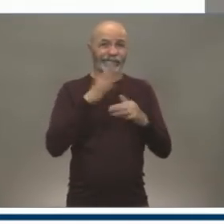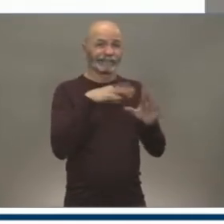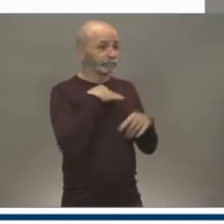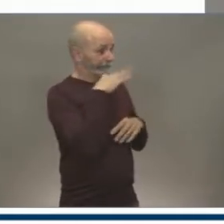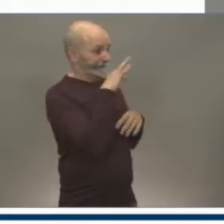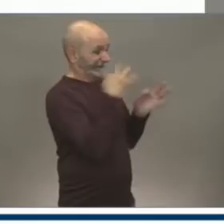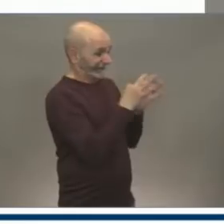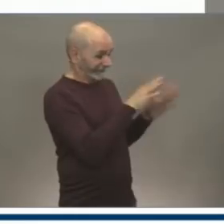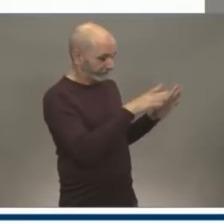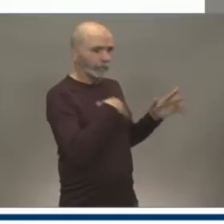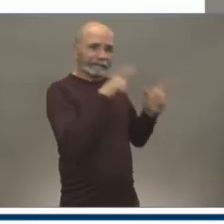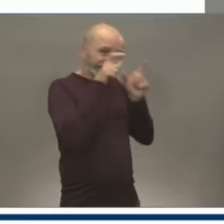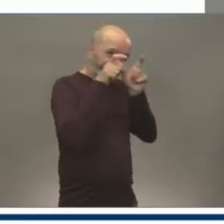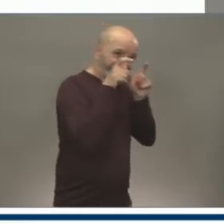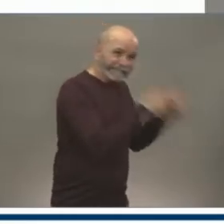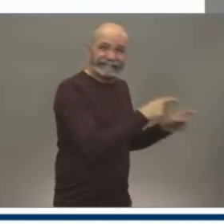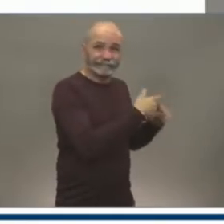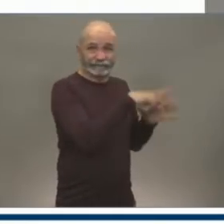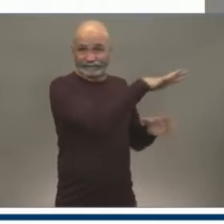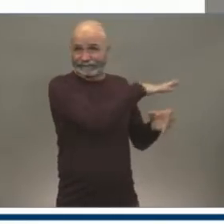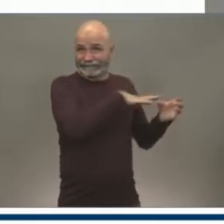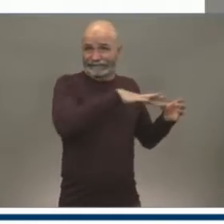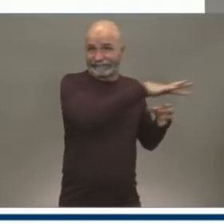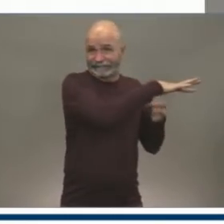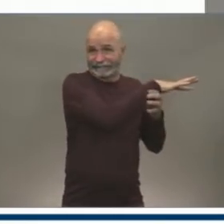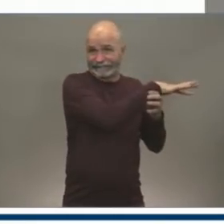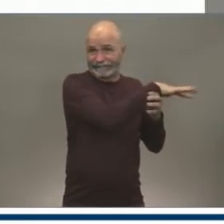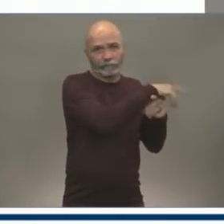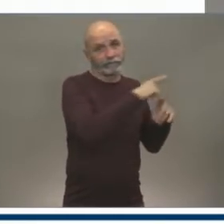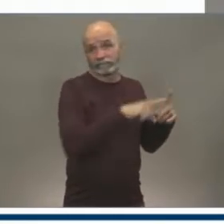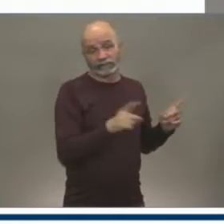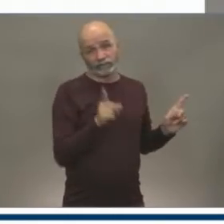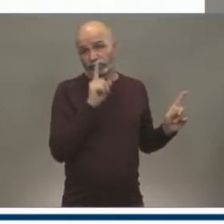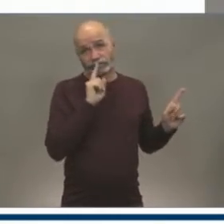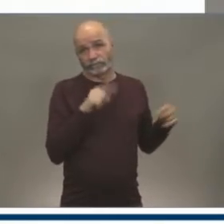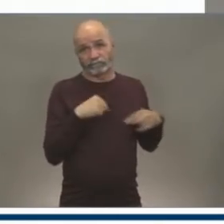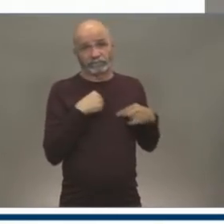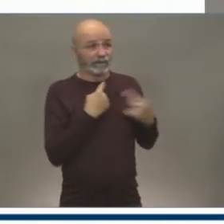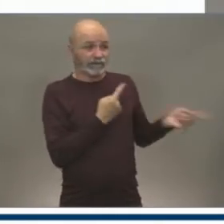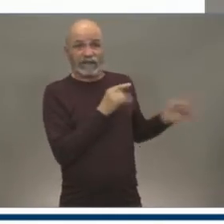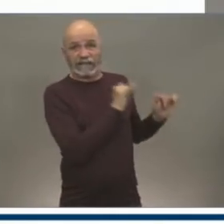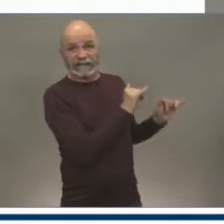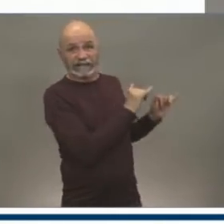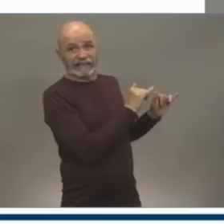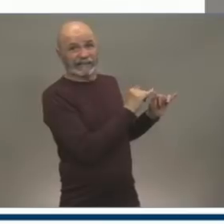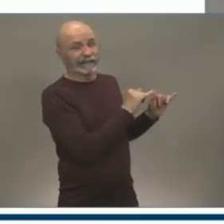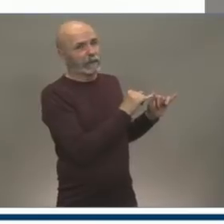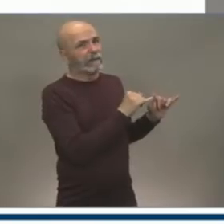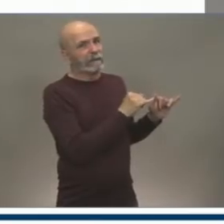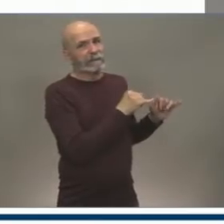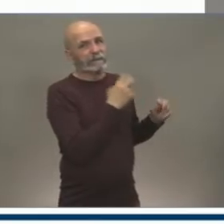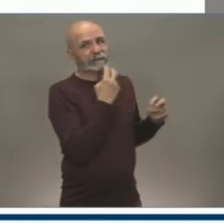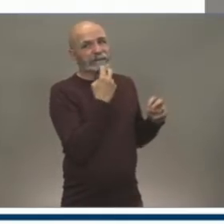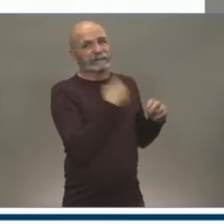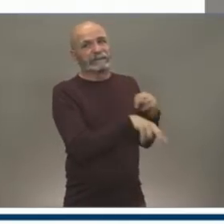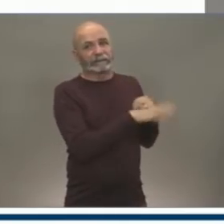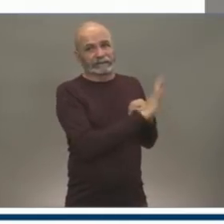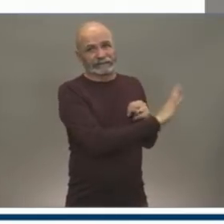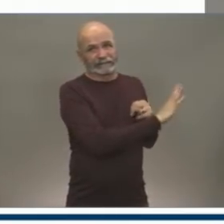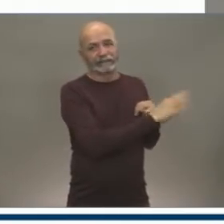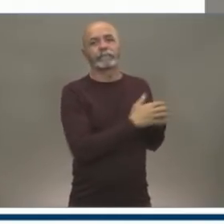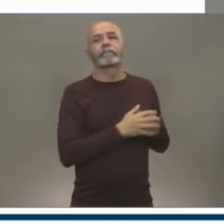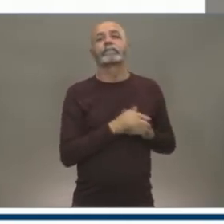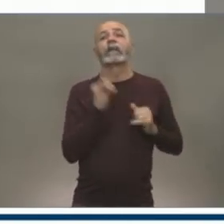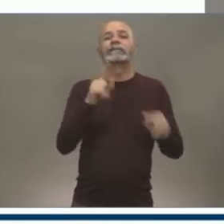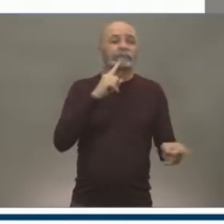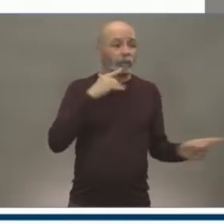in long-term care facilities, and none of us need a reminder about how important that is. So we'll be testing volunteers,